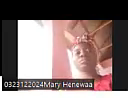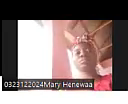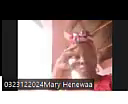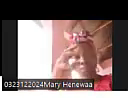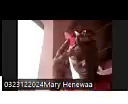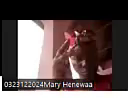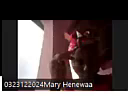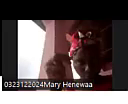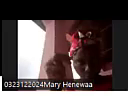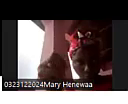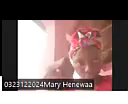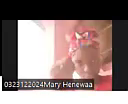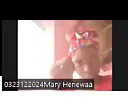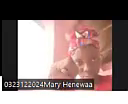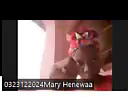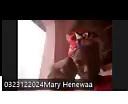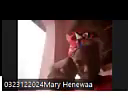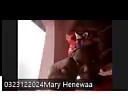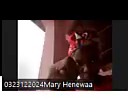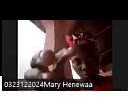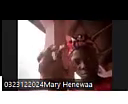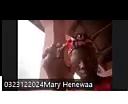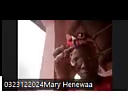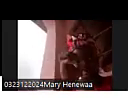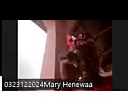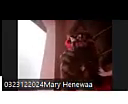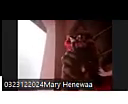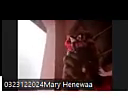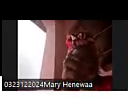M E